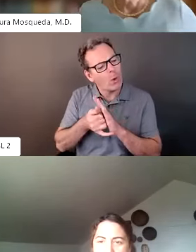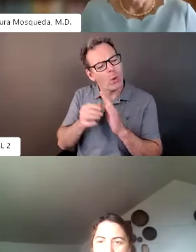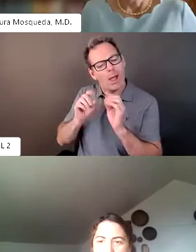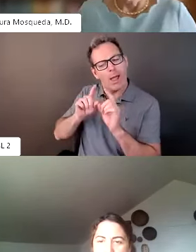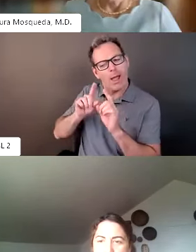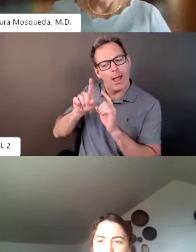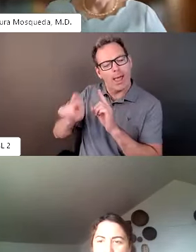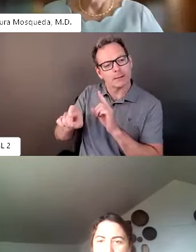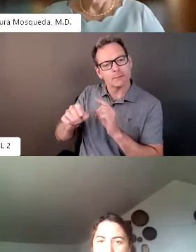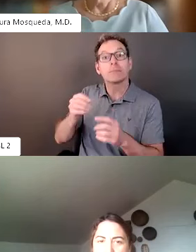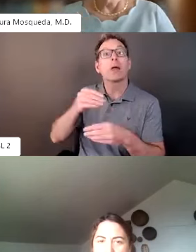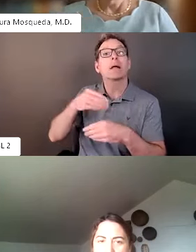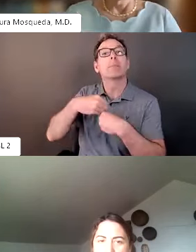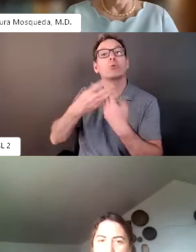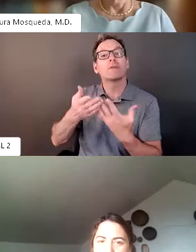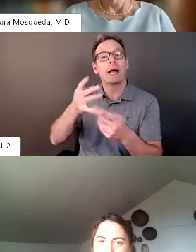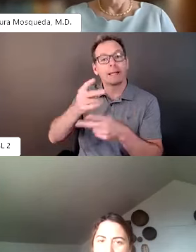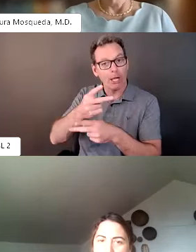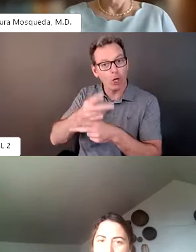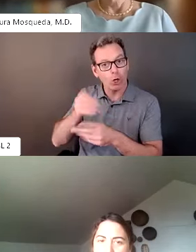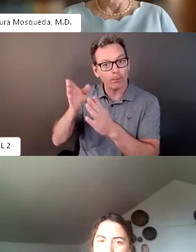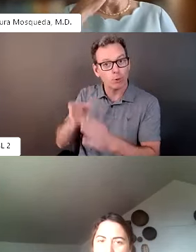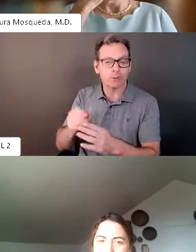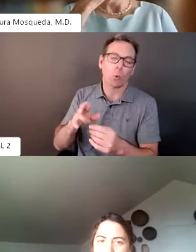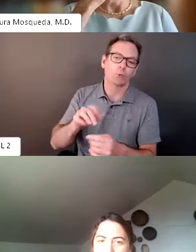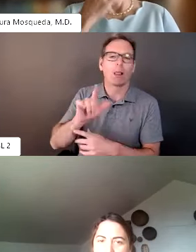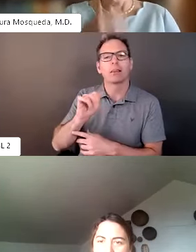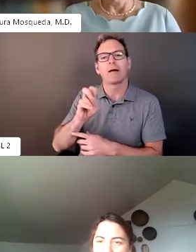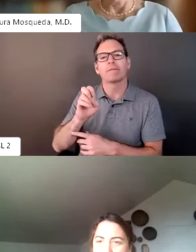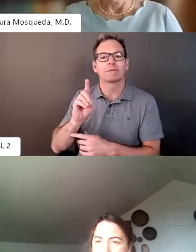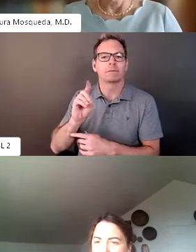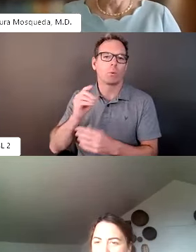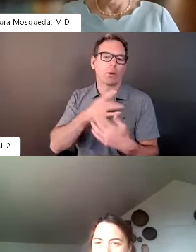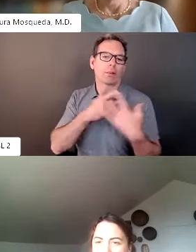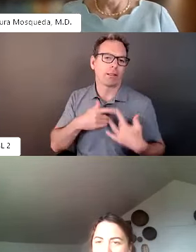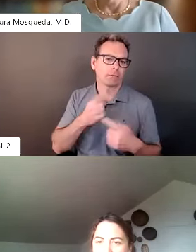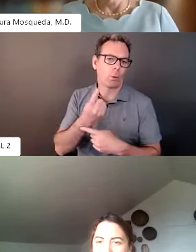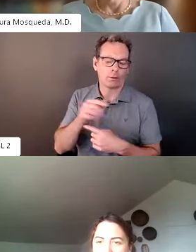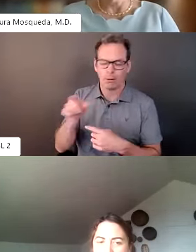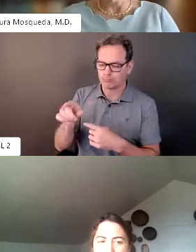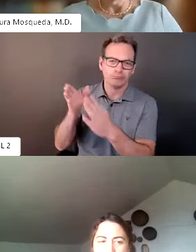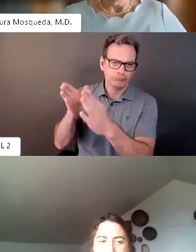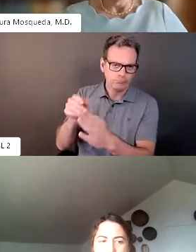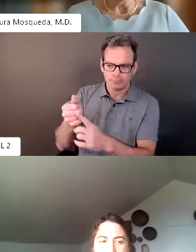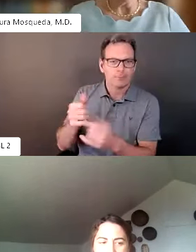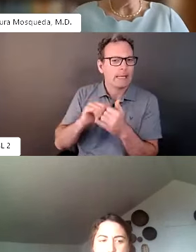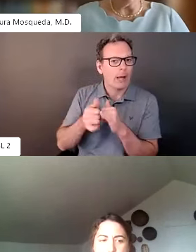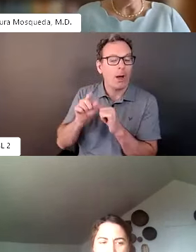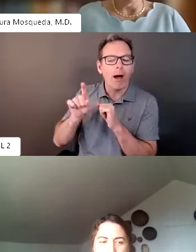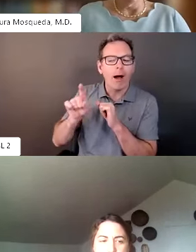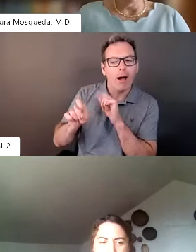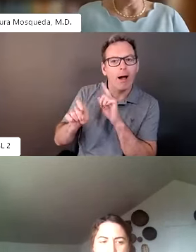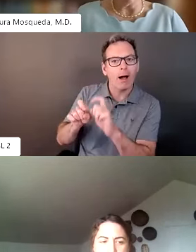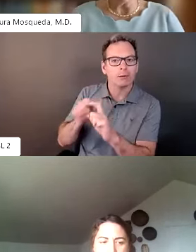the caregiver or the loved one questions without being too offensive or invasive. Yeah, well, I'll tell you